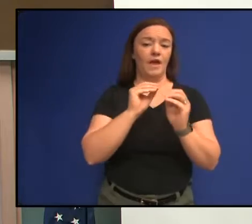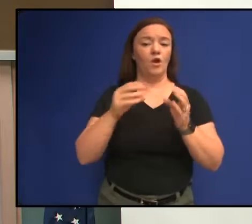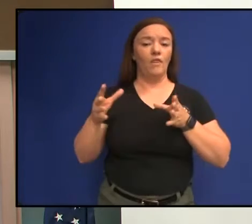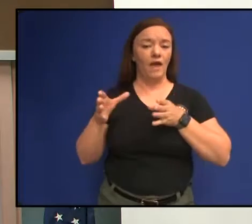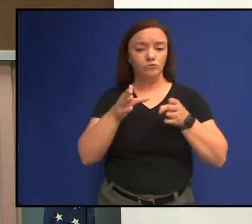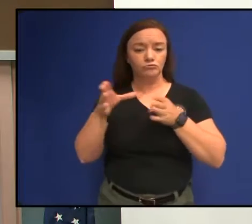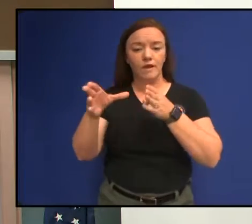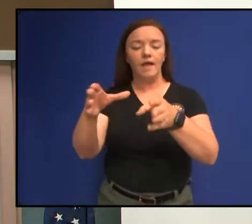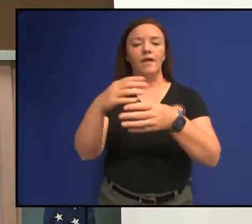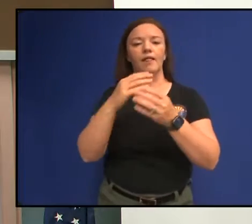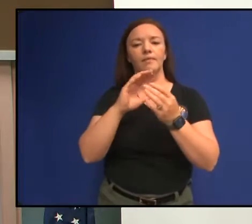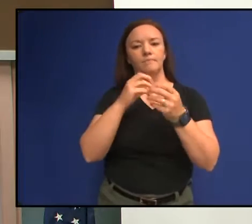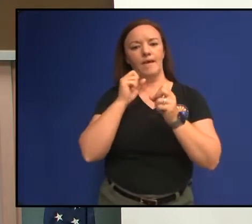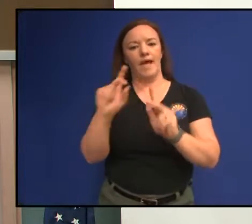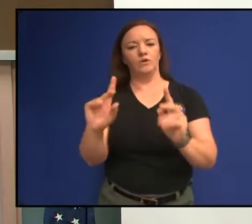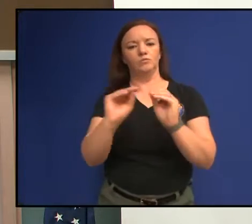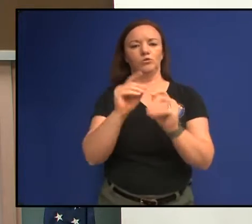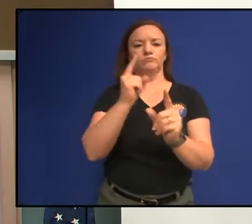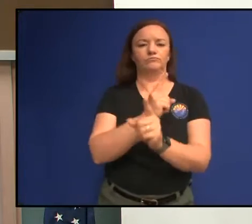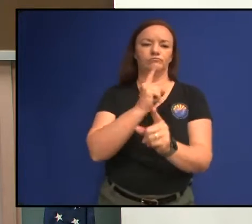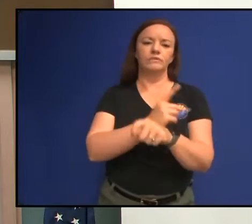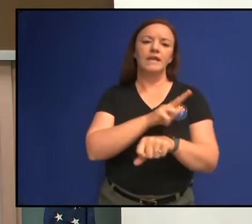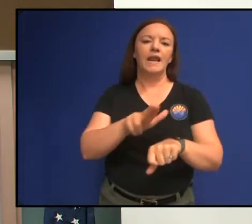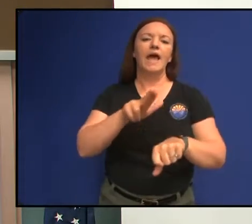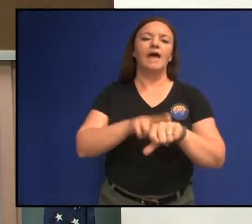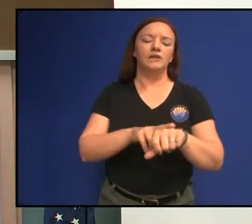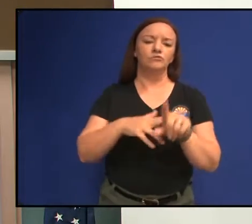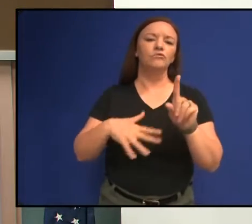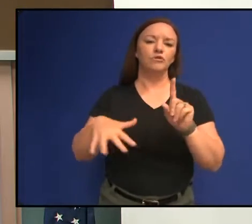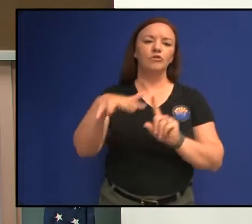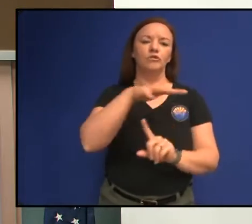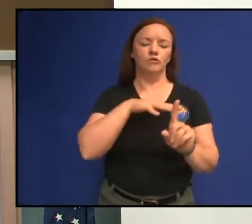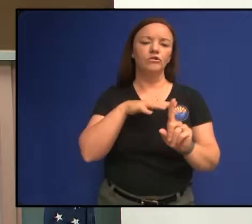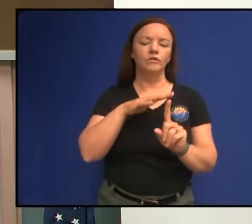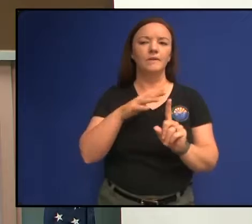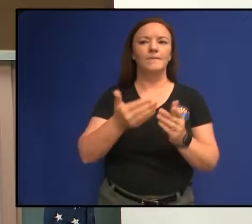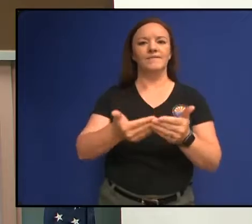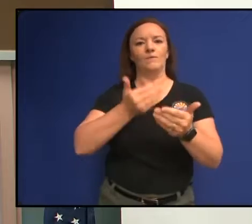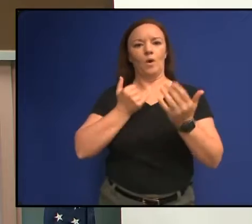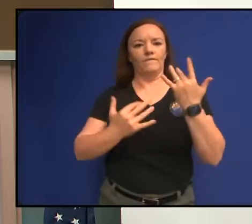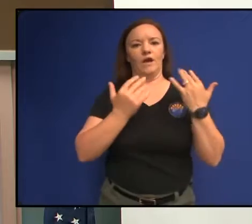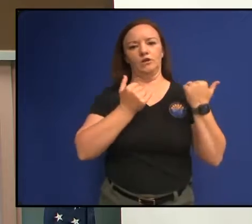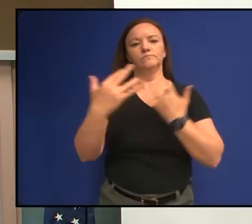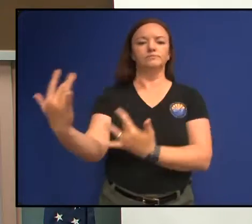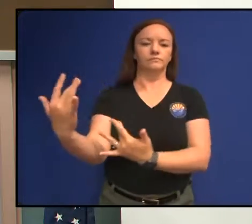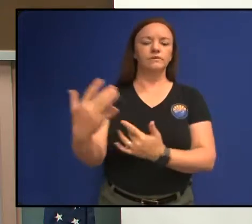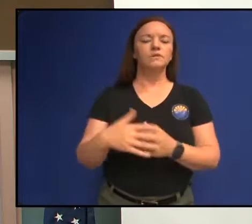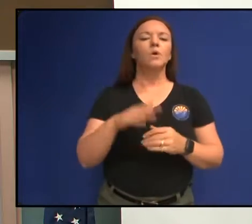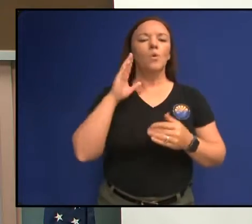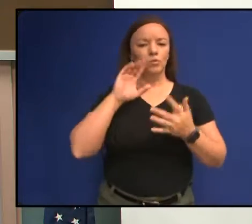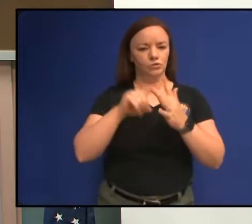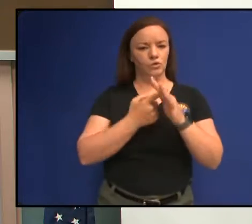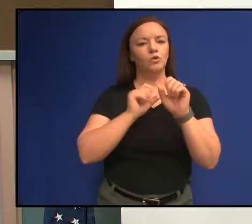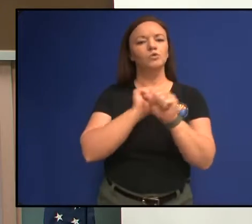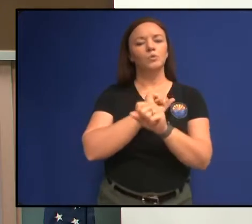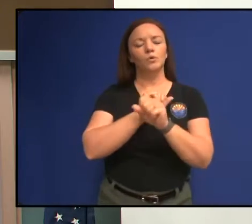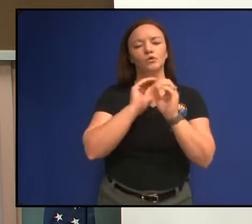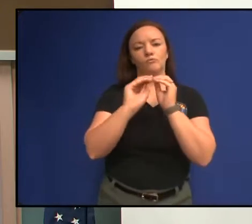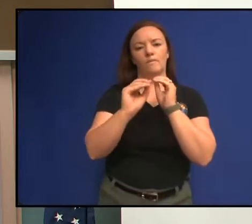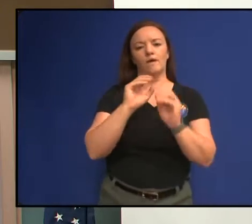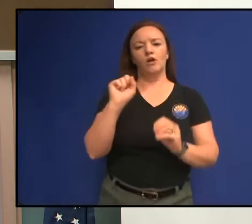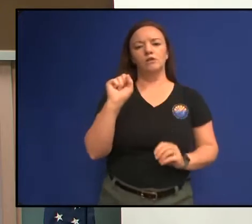natural state that there it was before the fire came through. So that work is going to start happening to repair that Skyline Trail